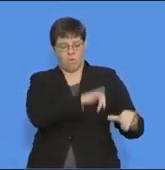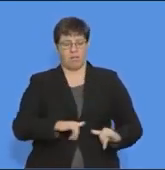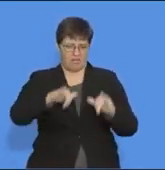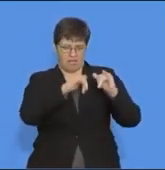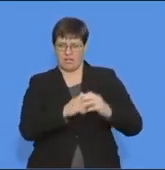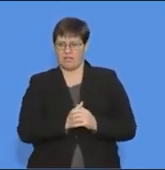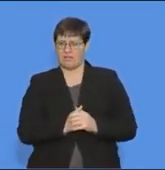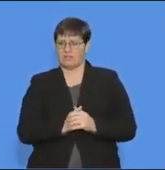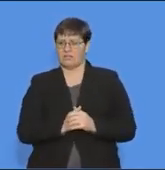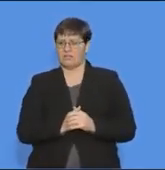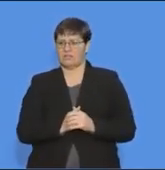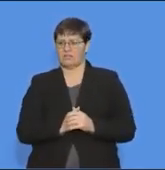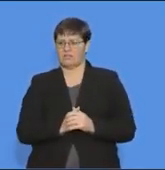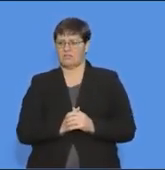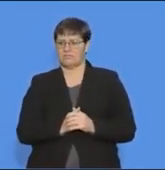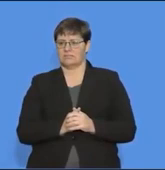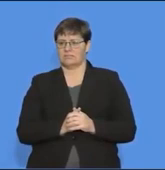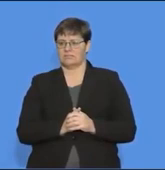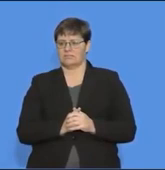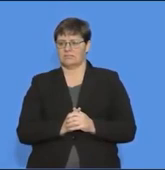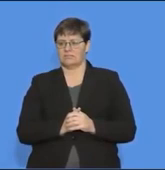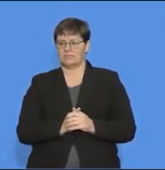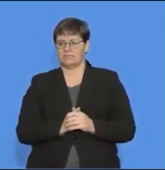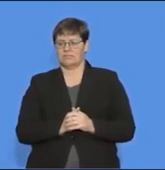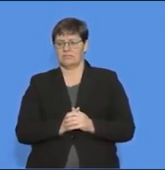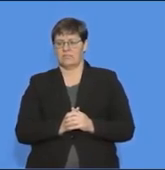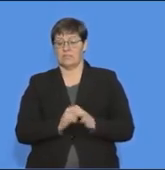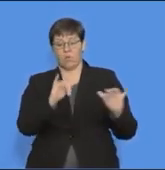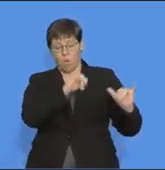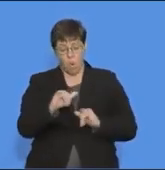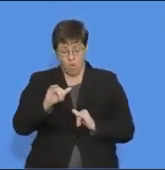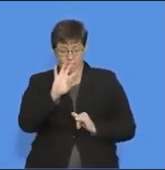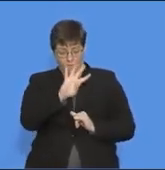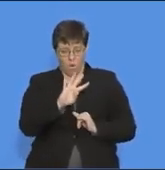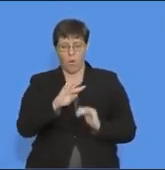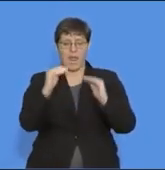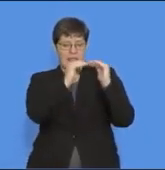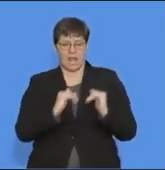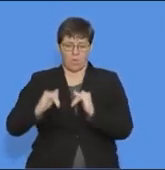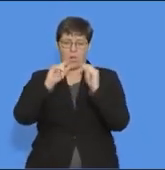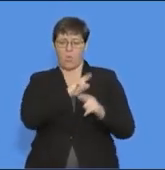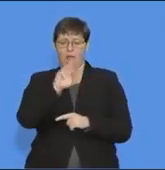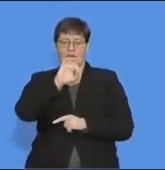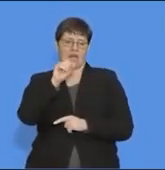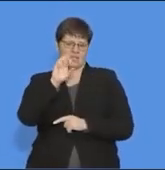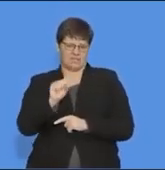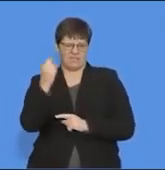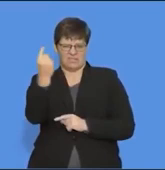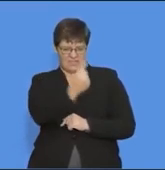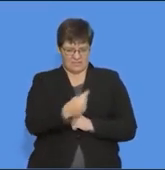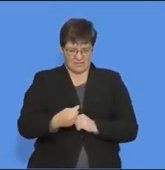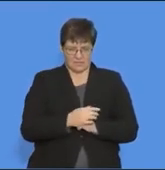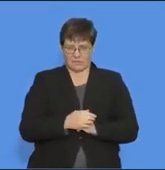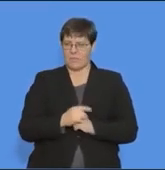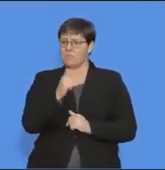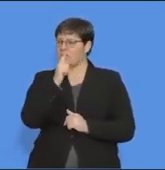radii, so they are all equal to each other, not 3 lines. So all these lines are all equal to each other, but it doesn't tell